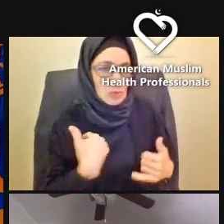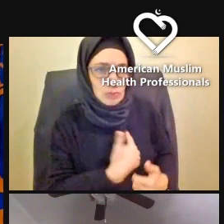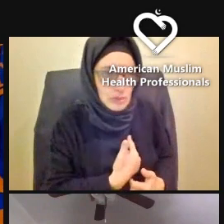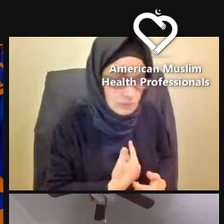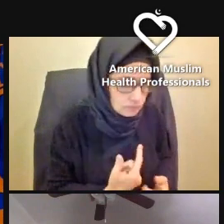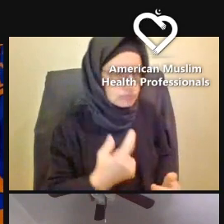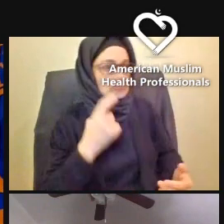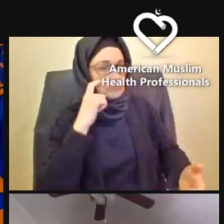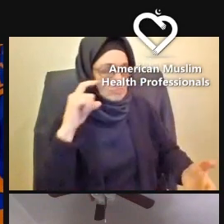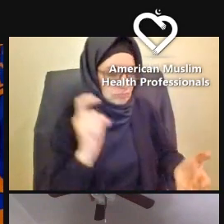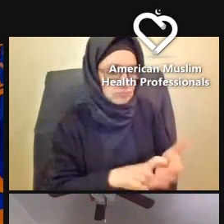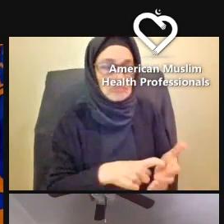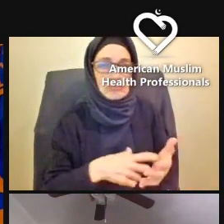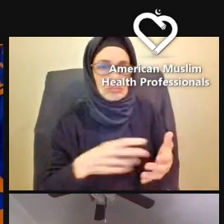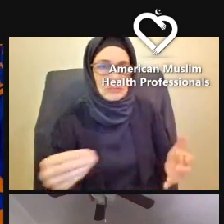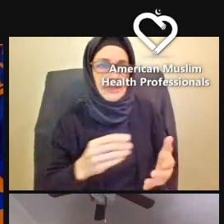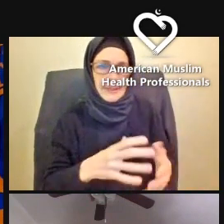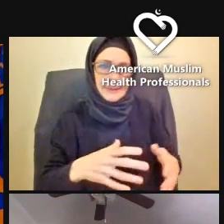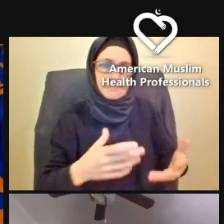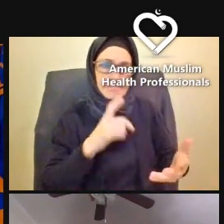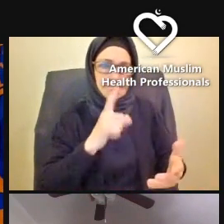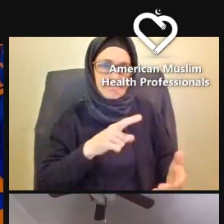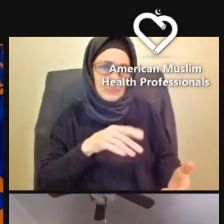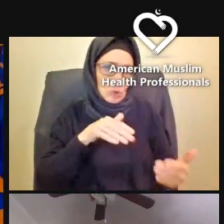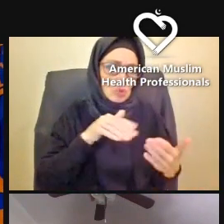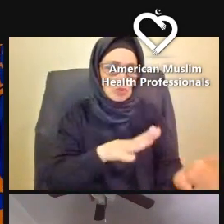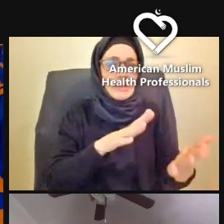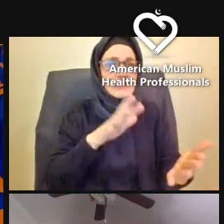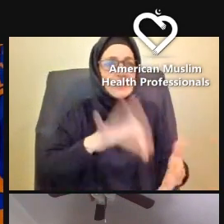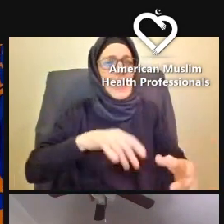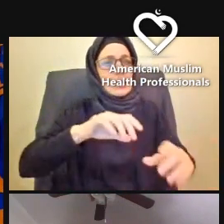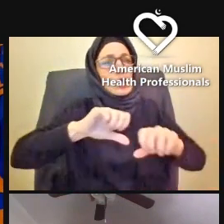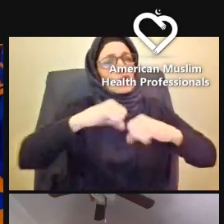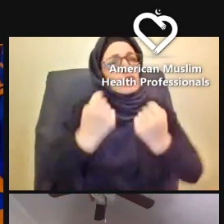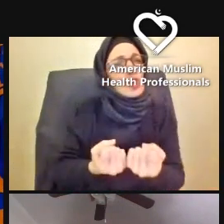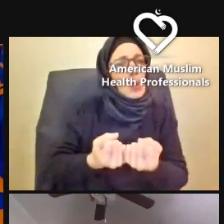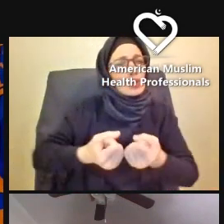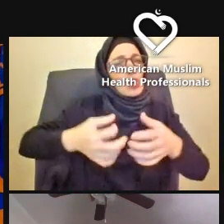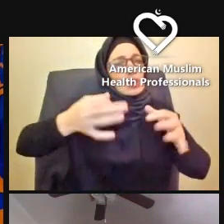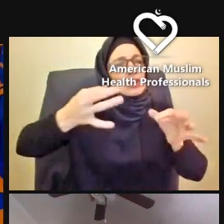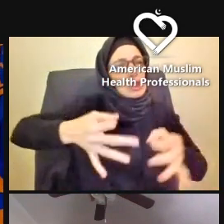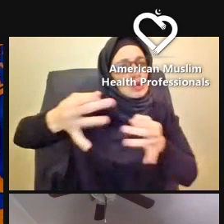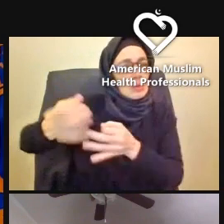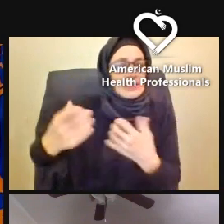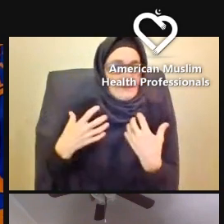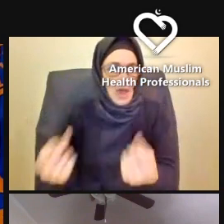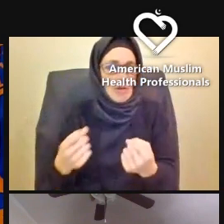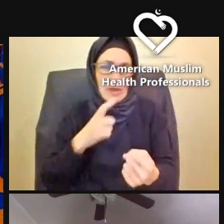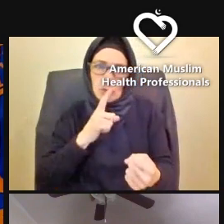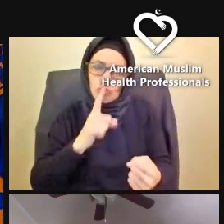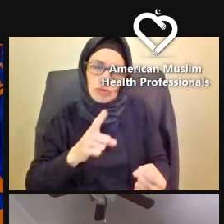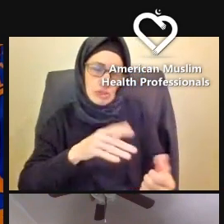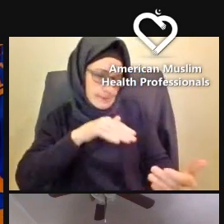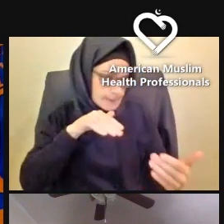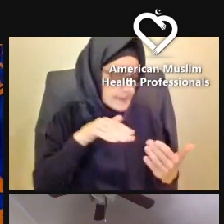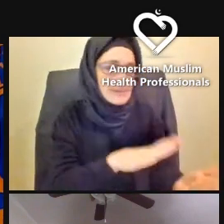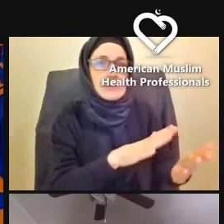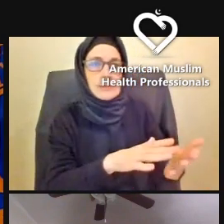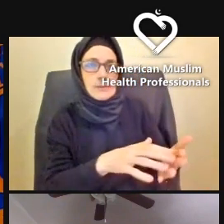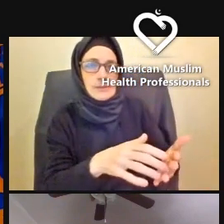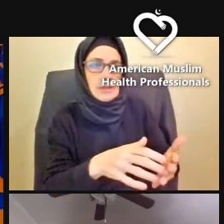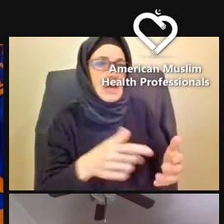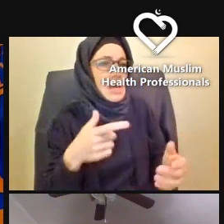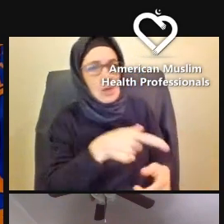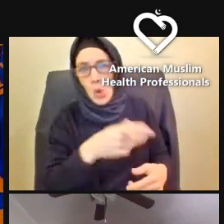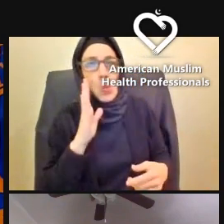these social determinants of health and hit them head on, because they're not going to go away spontaneously. We're going to have to